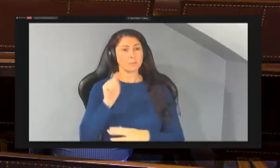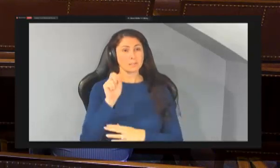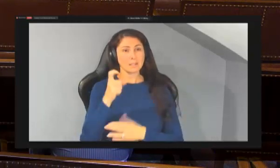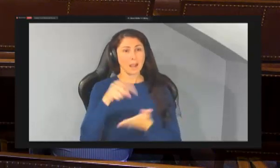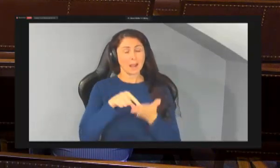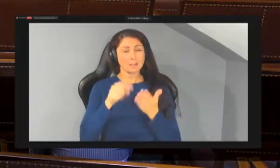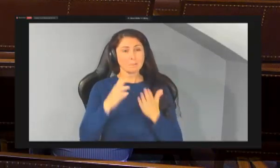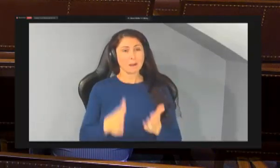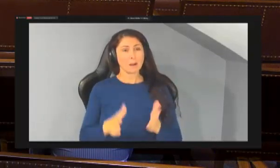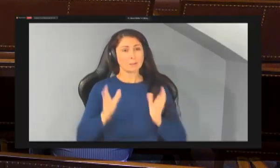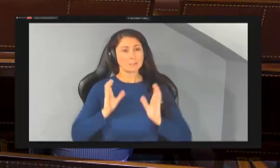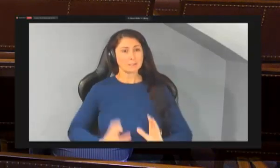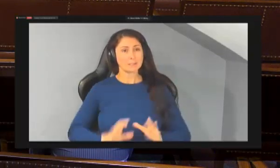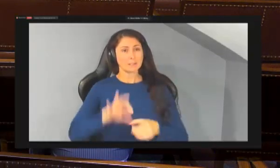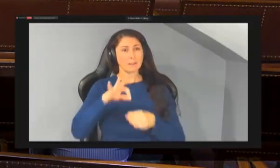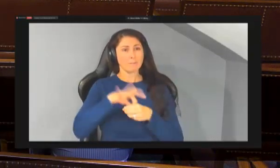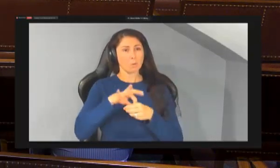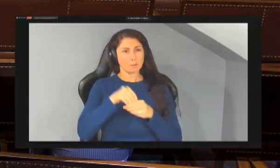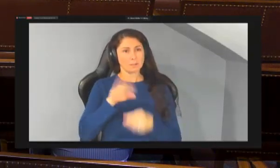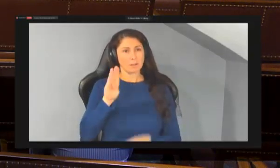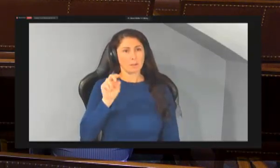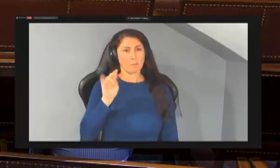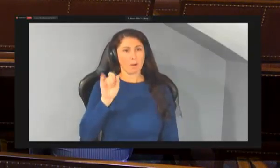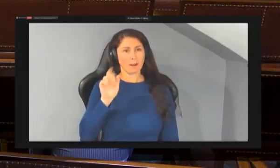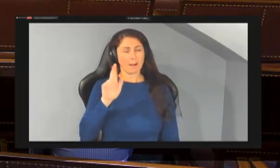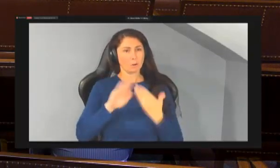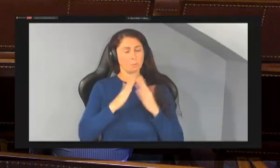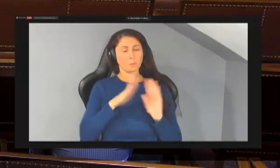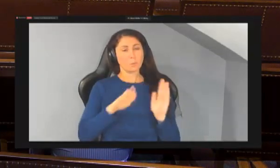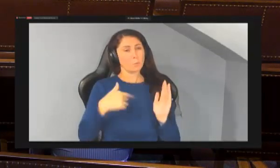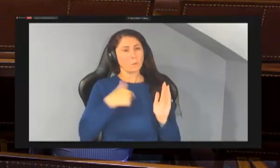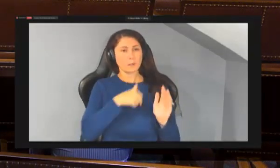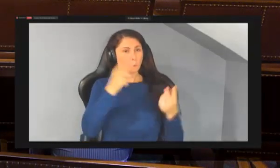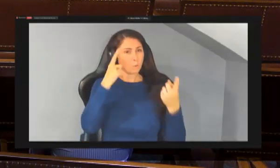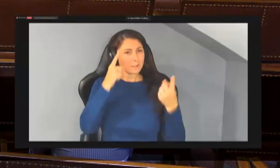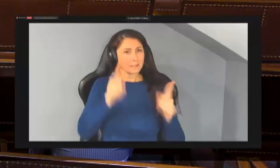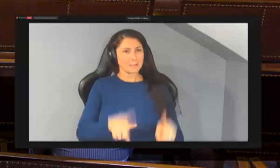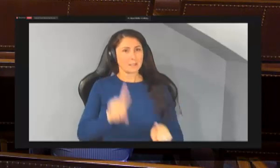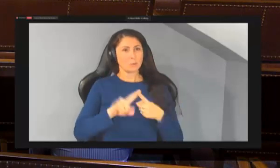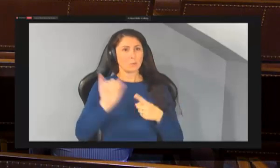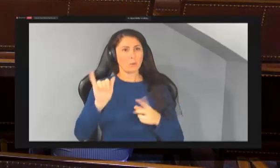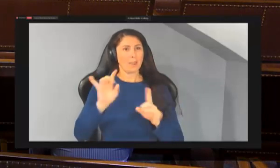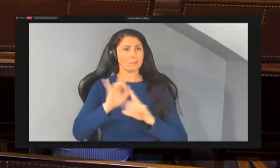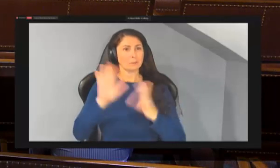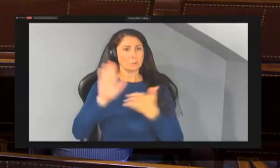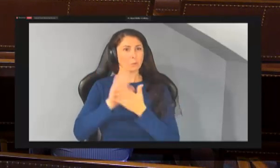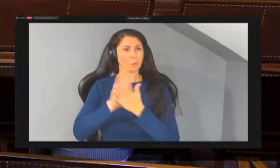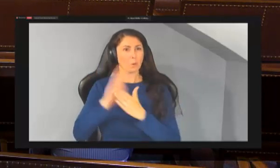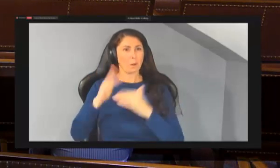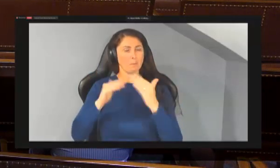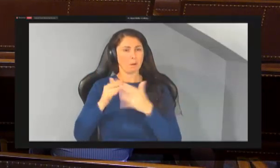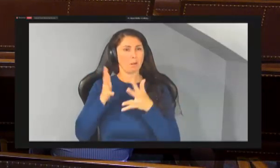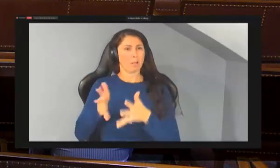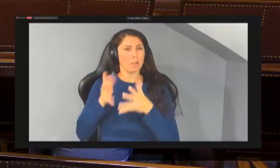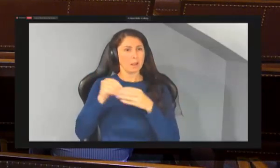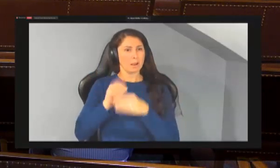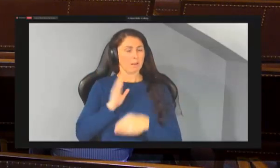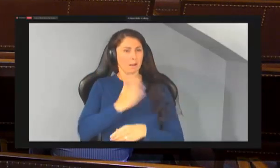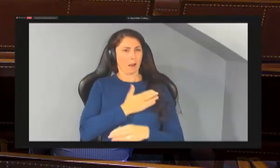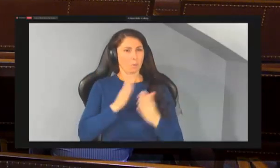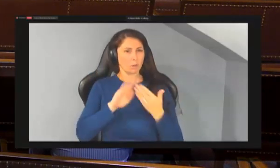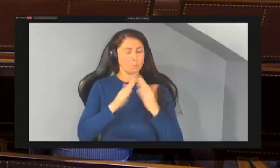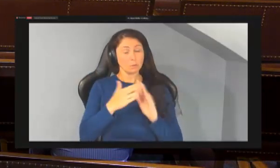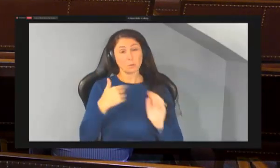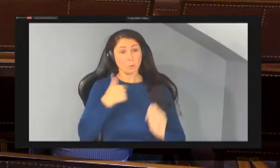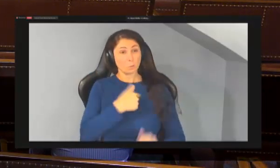and voters in the Bon Air community. We do not consent to the detrimental school building remaining in our community. We do